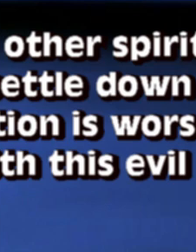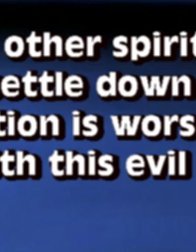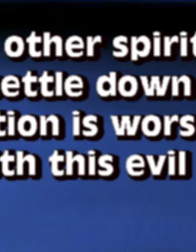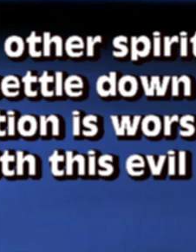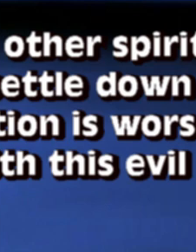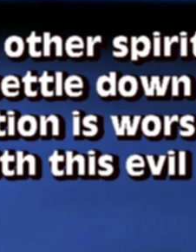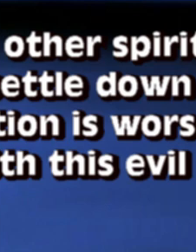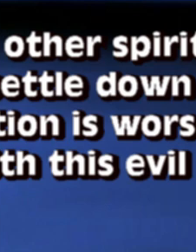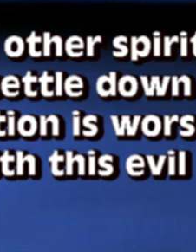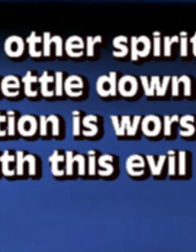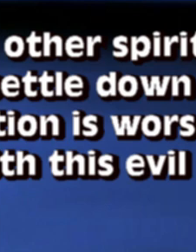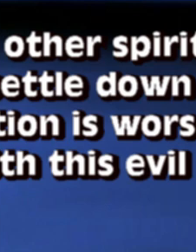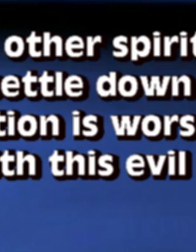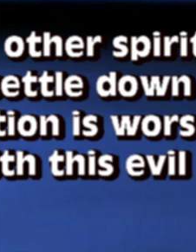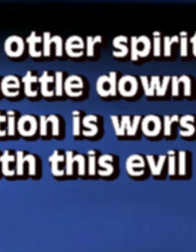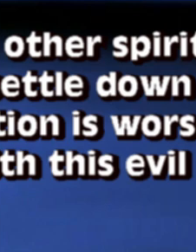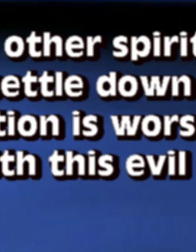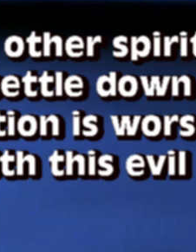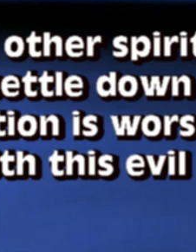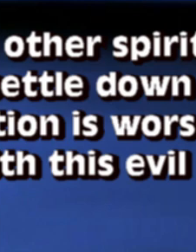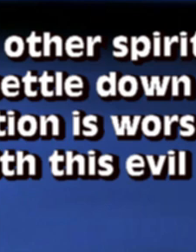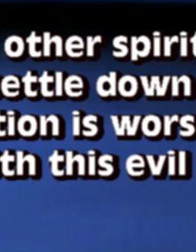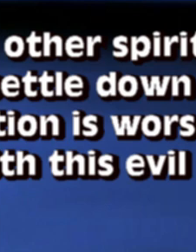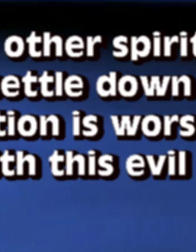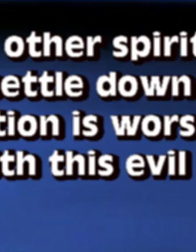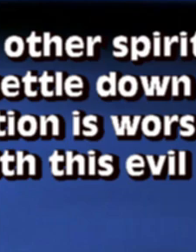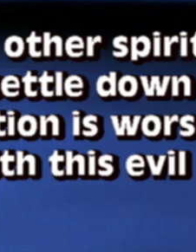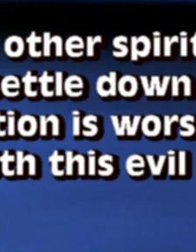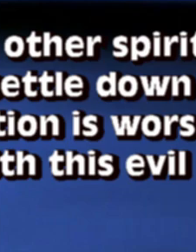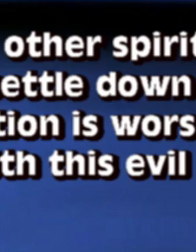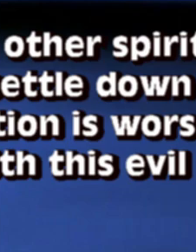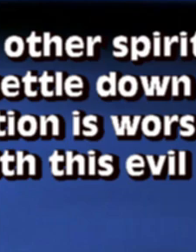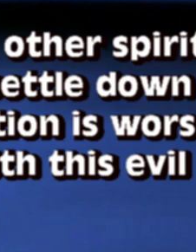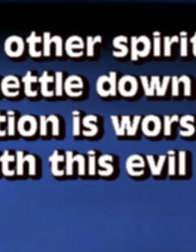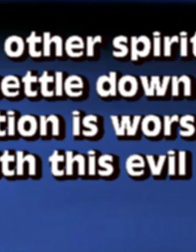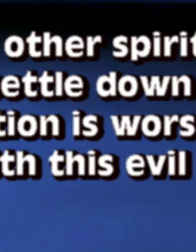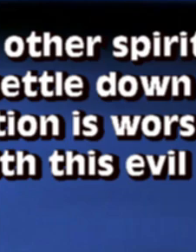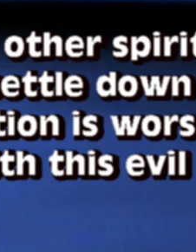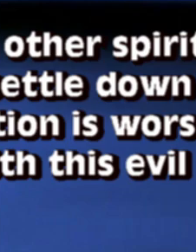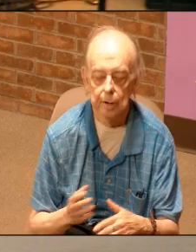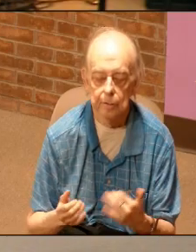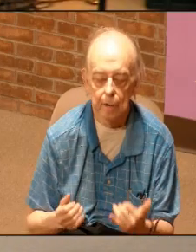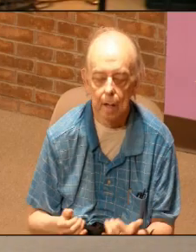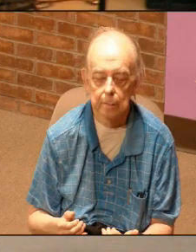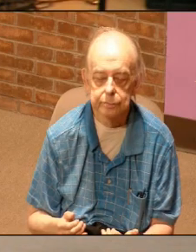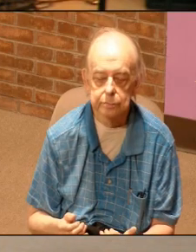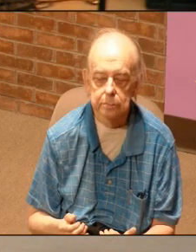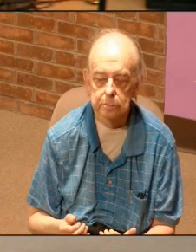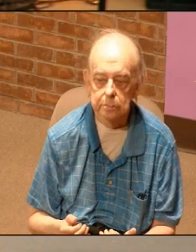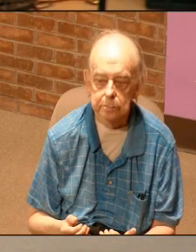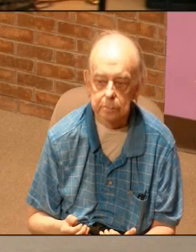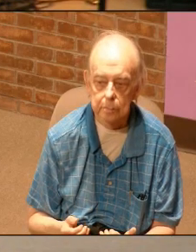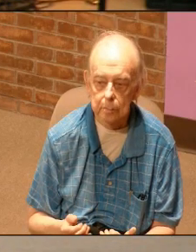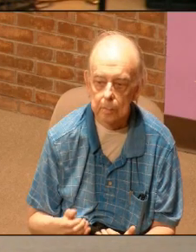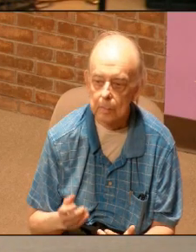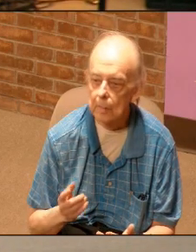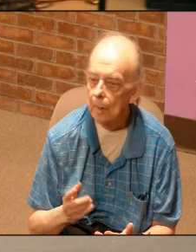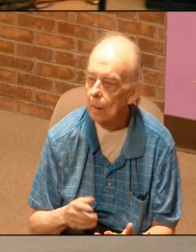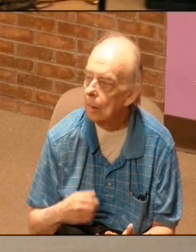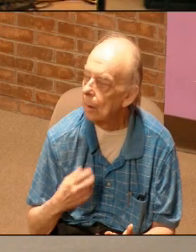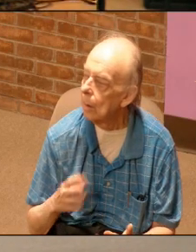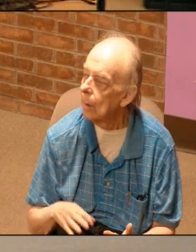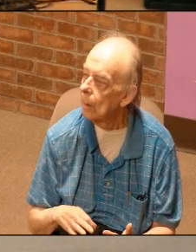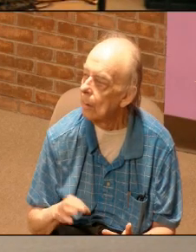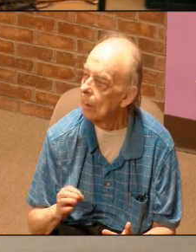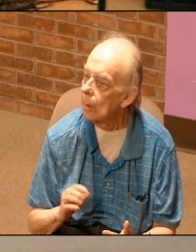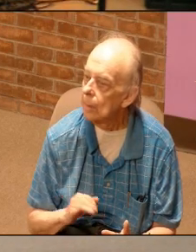first. That's how it will also be with this evil generation. And what we find